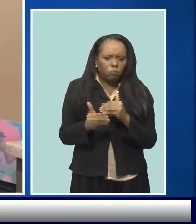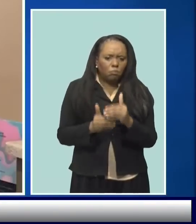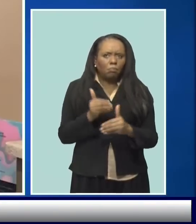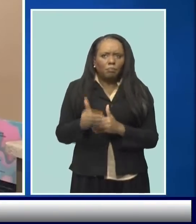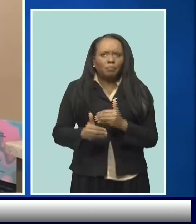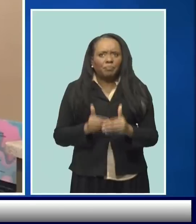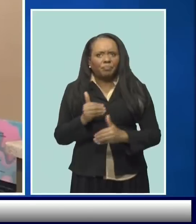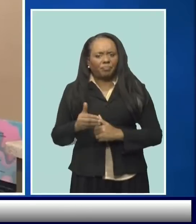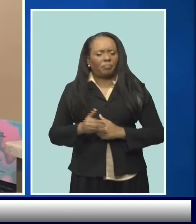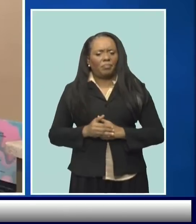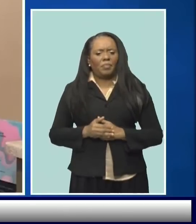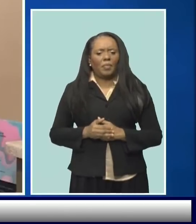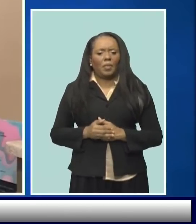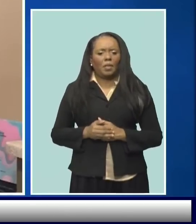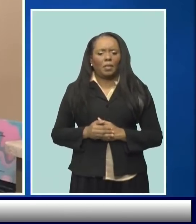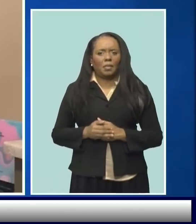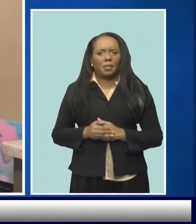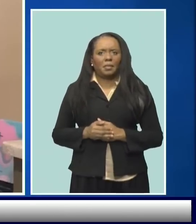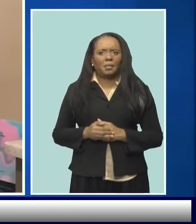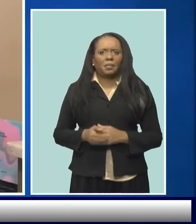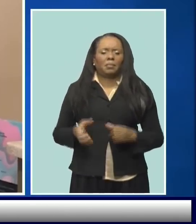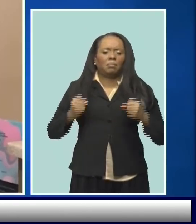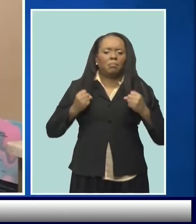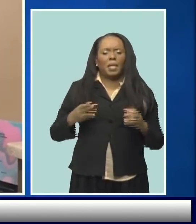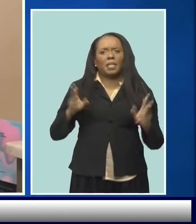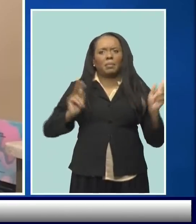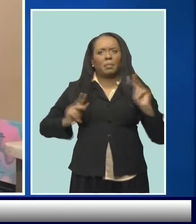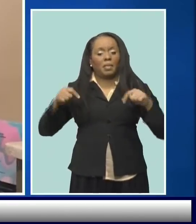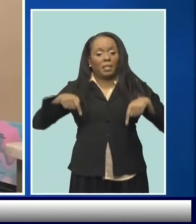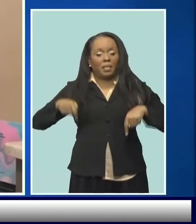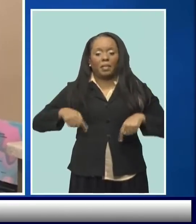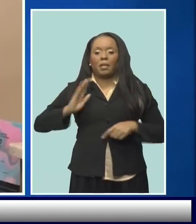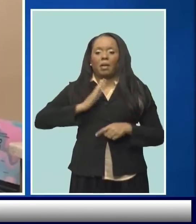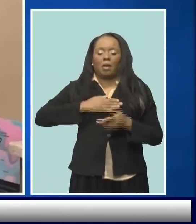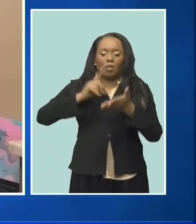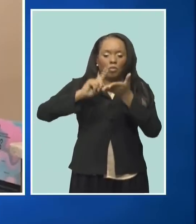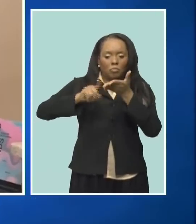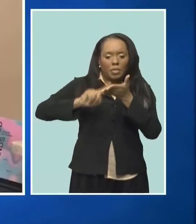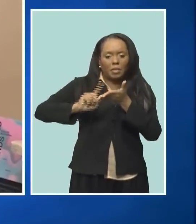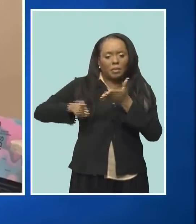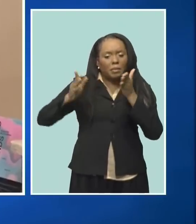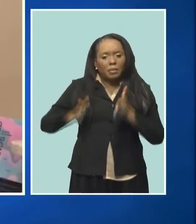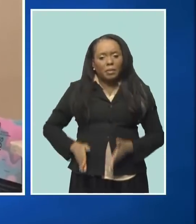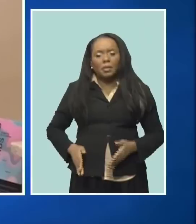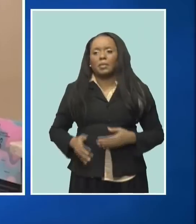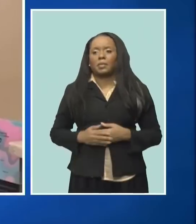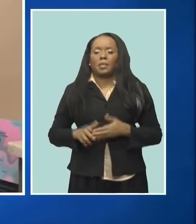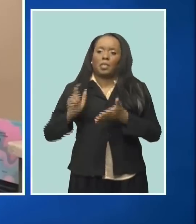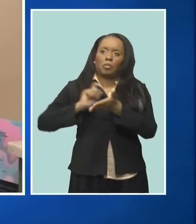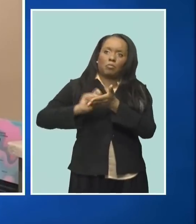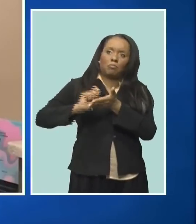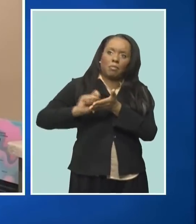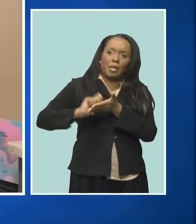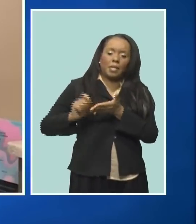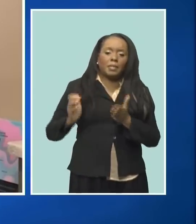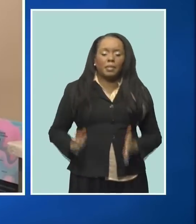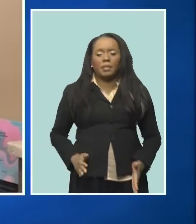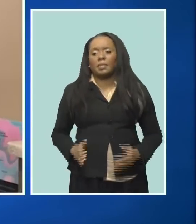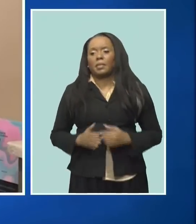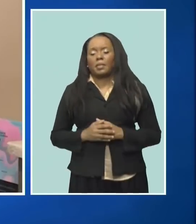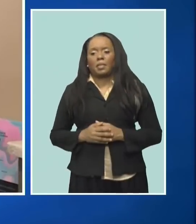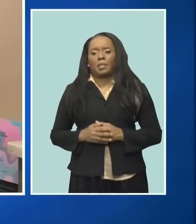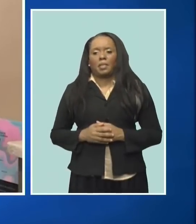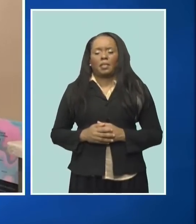our local researchers and writers and thinkers,